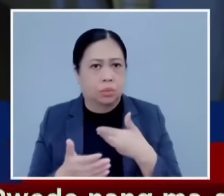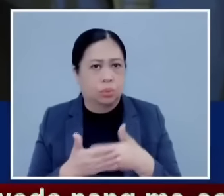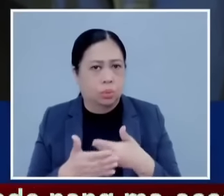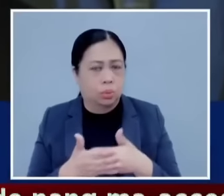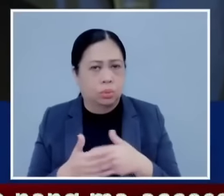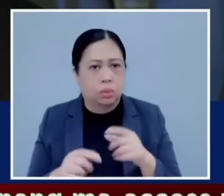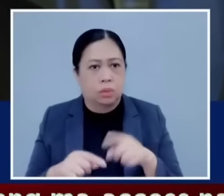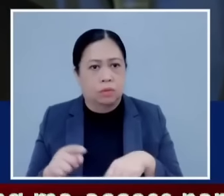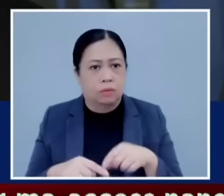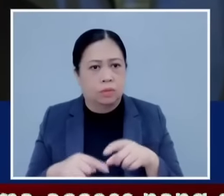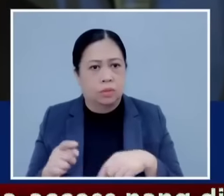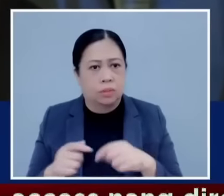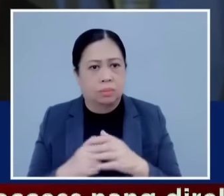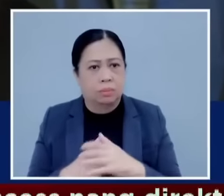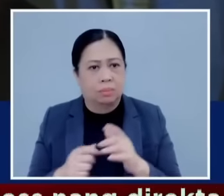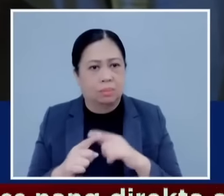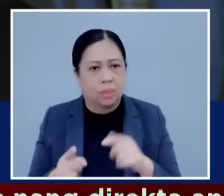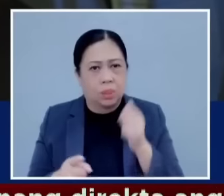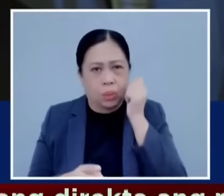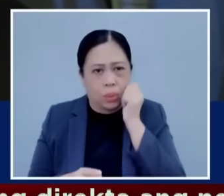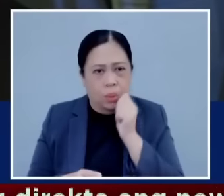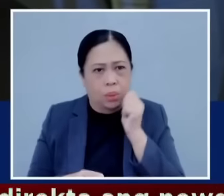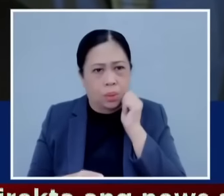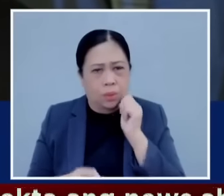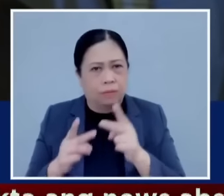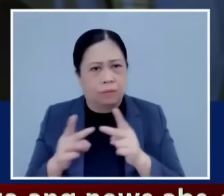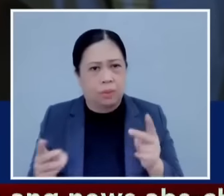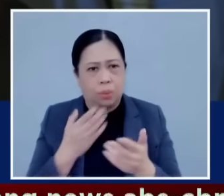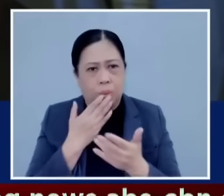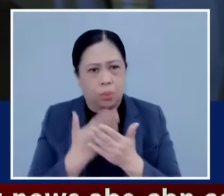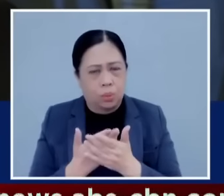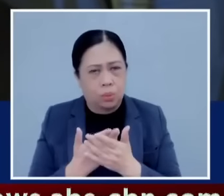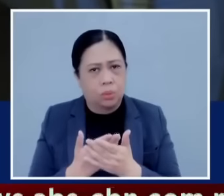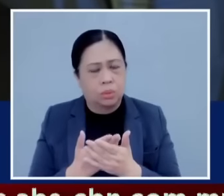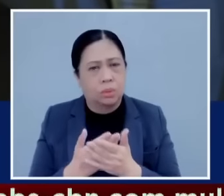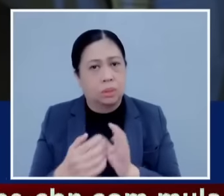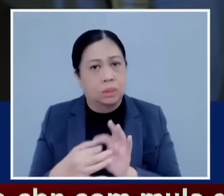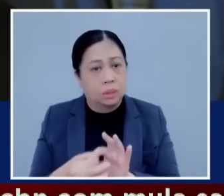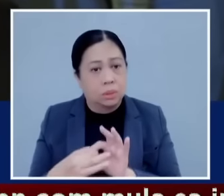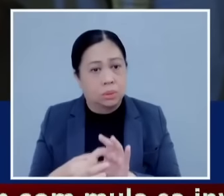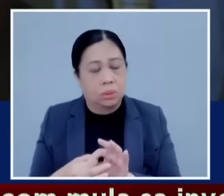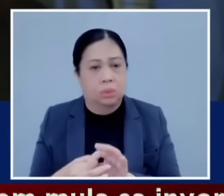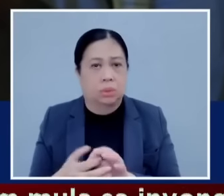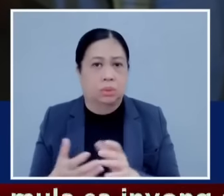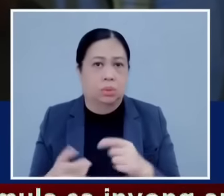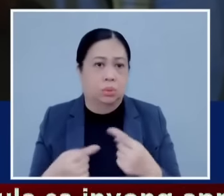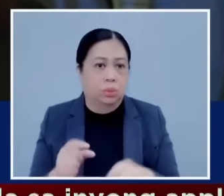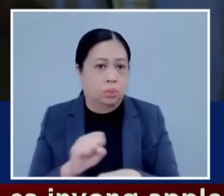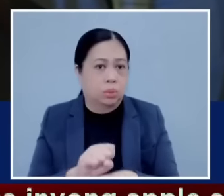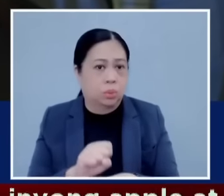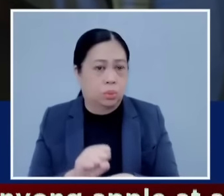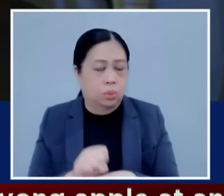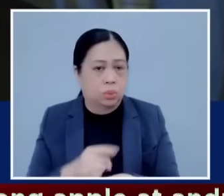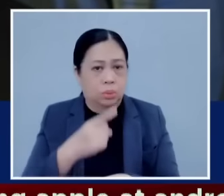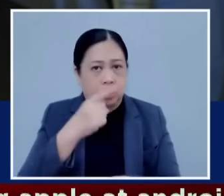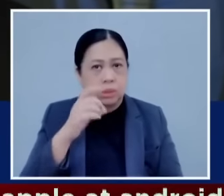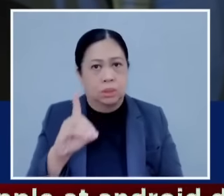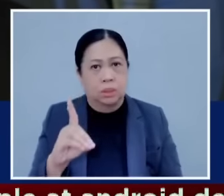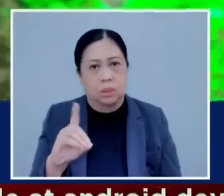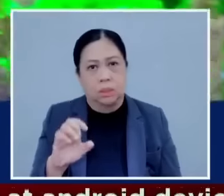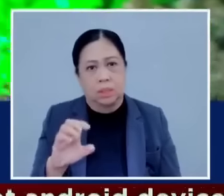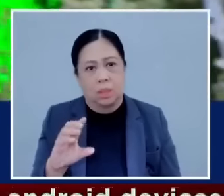but always a very good and pleasant relationship at work, because Dea was the kind